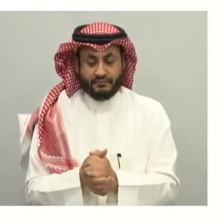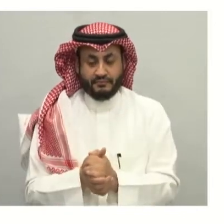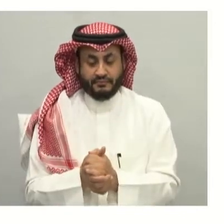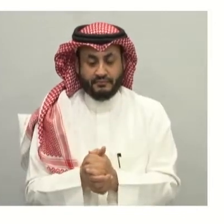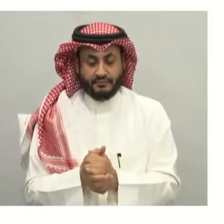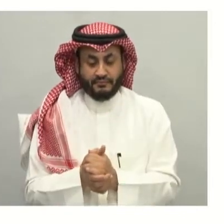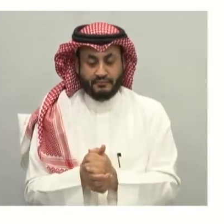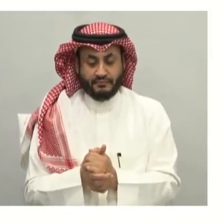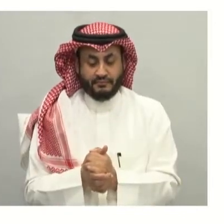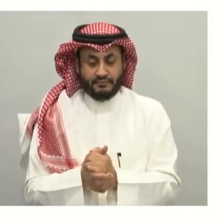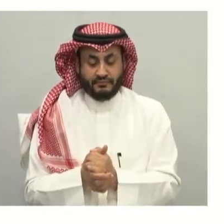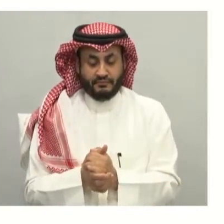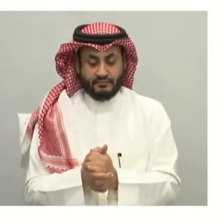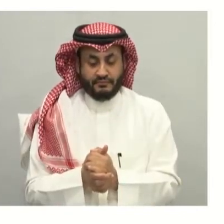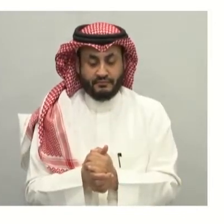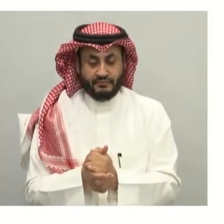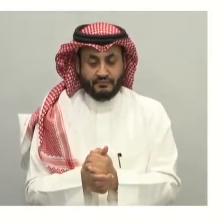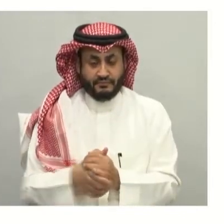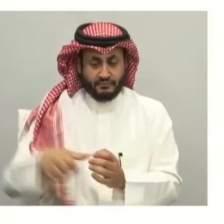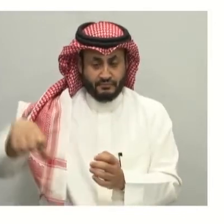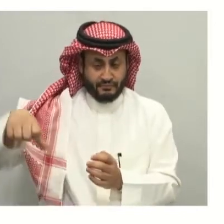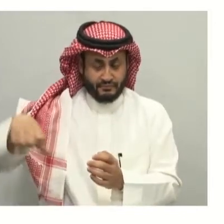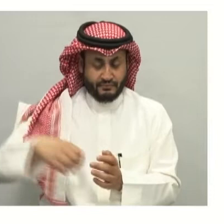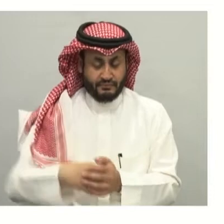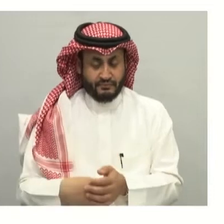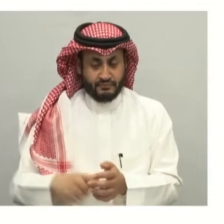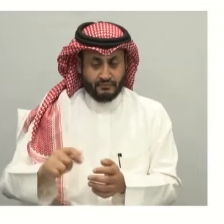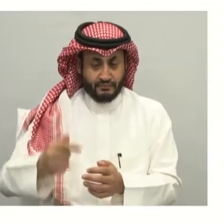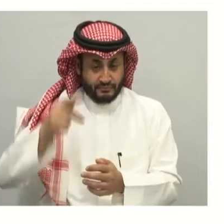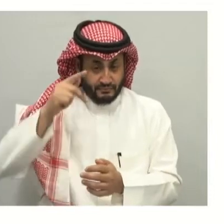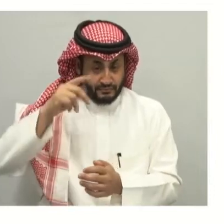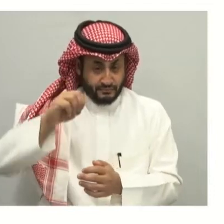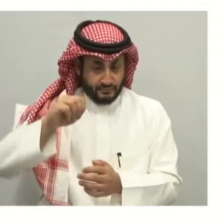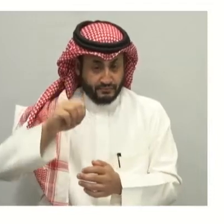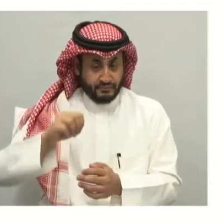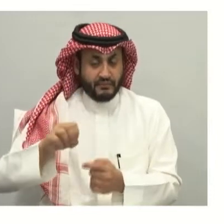A, A, tape.